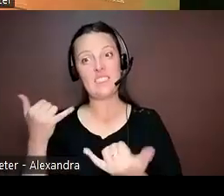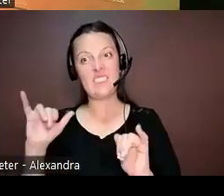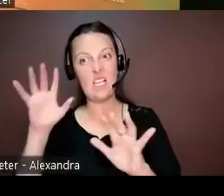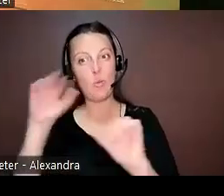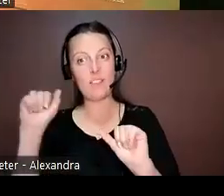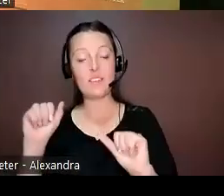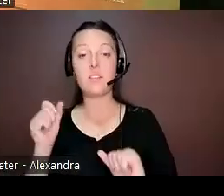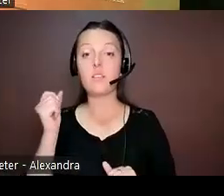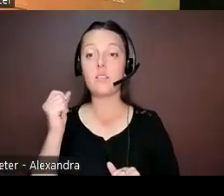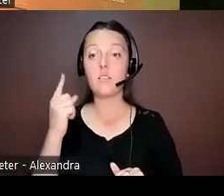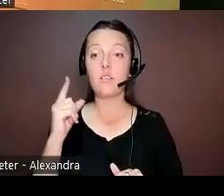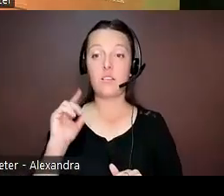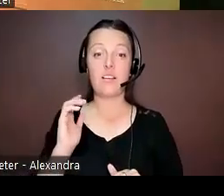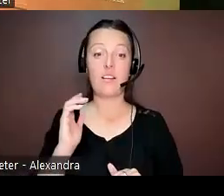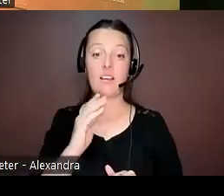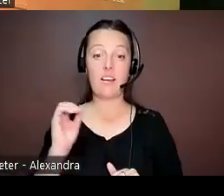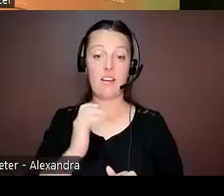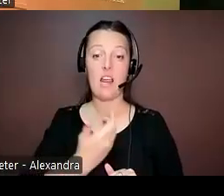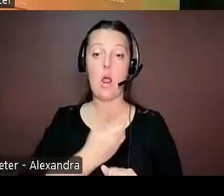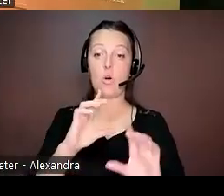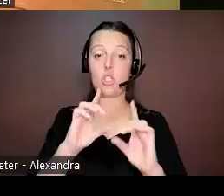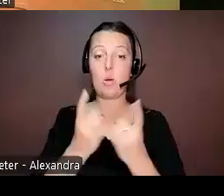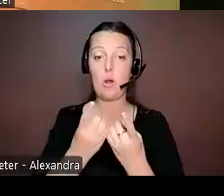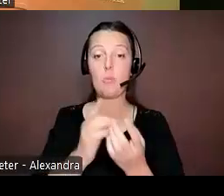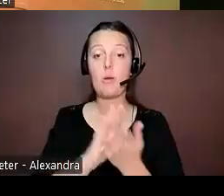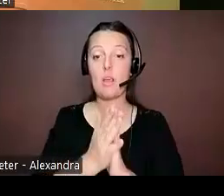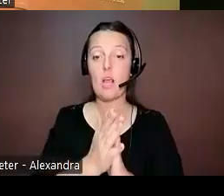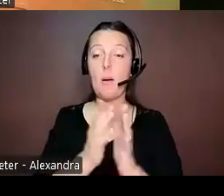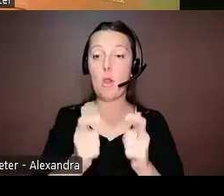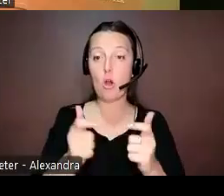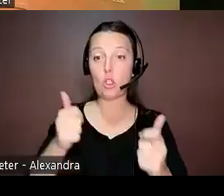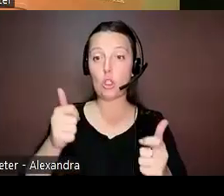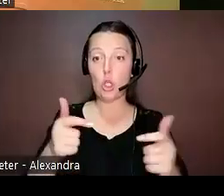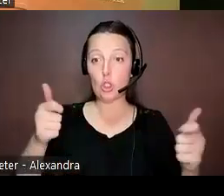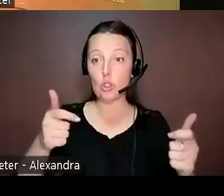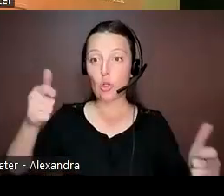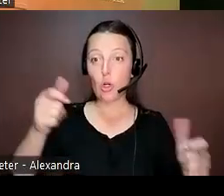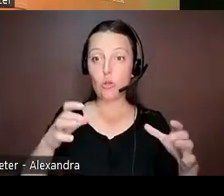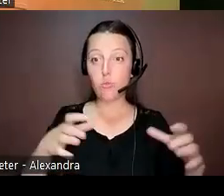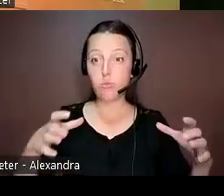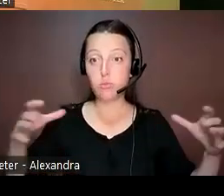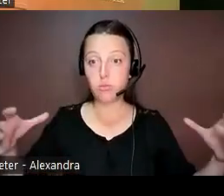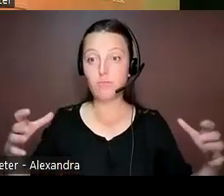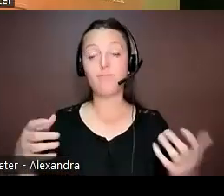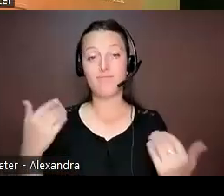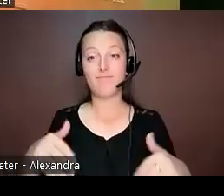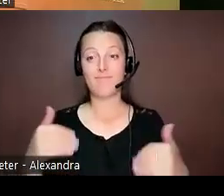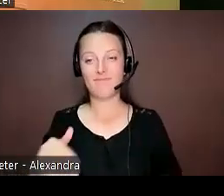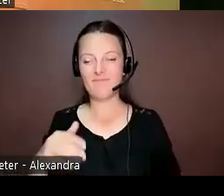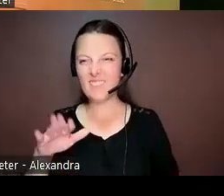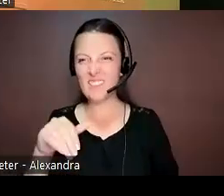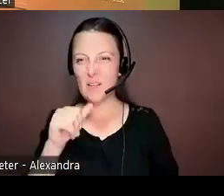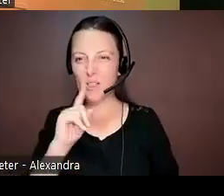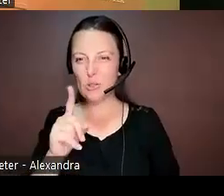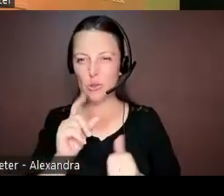lot larger. And we serve more people than ever. In fact, I'm not sure how many of you even remember